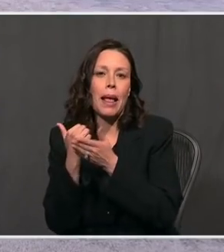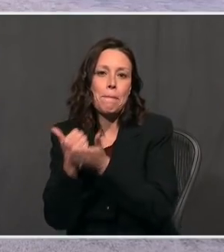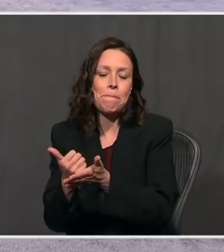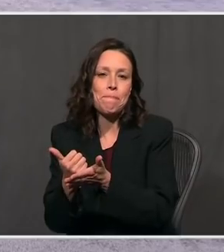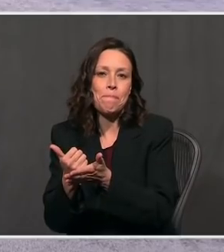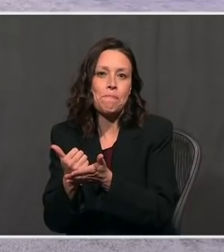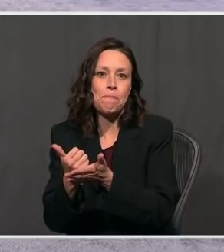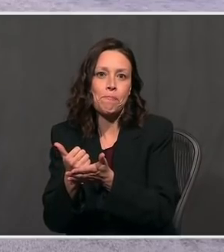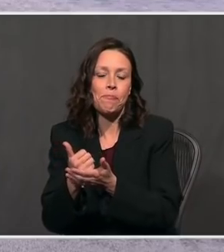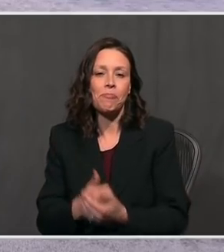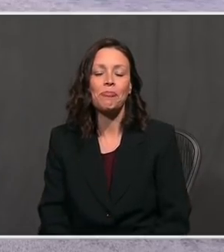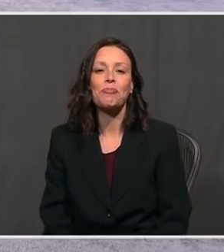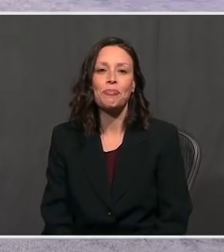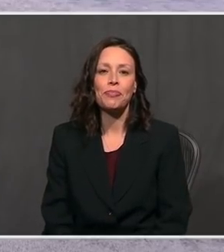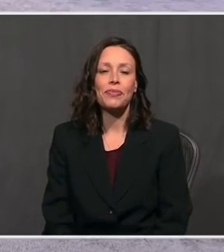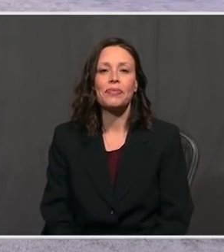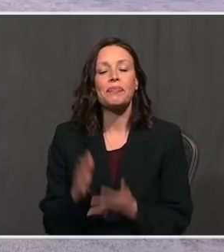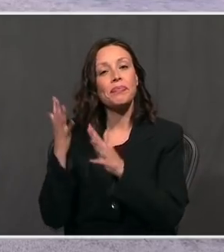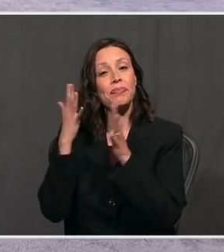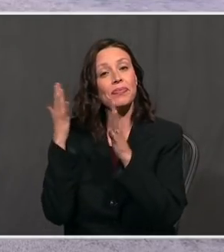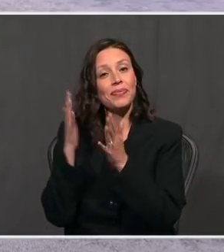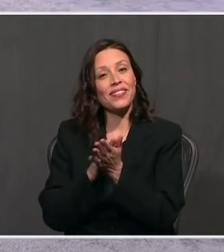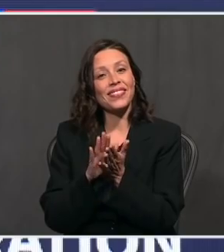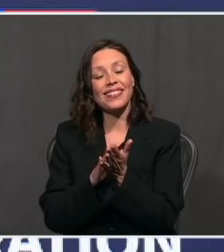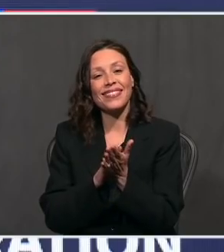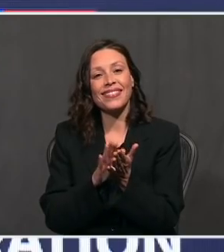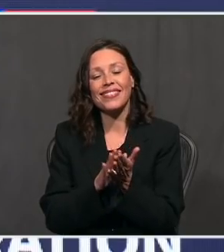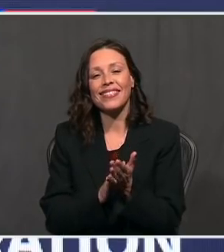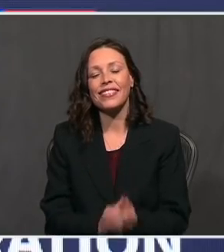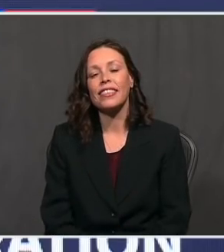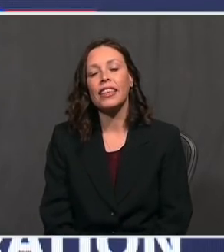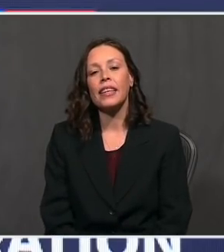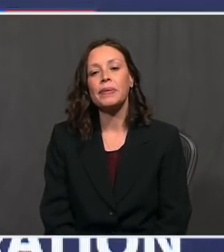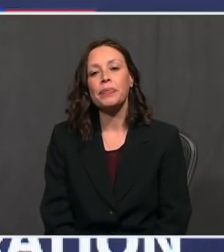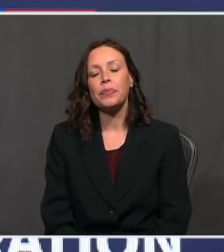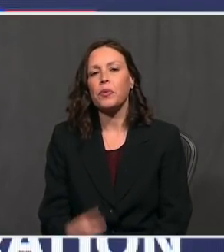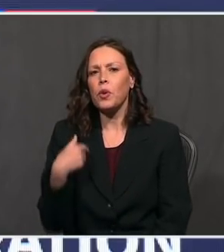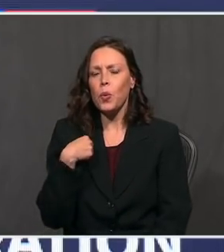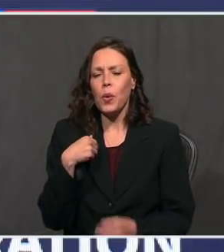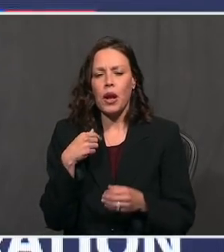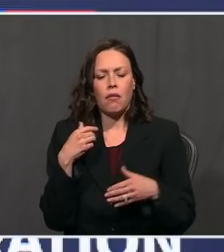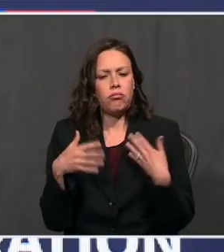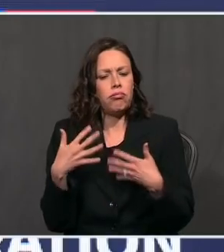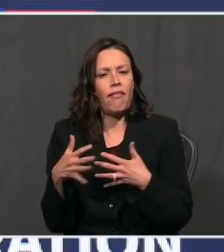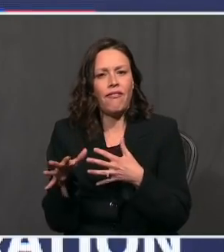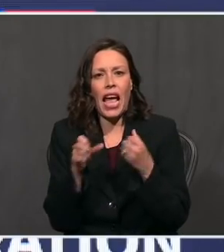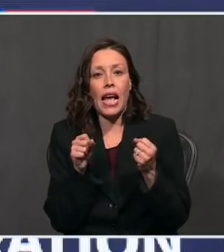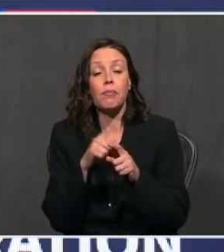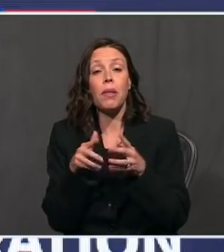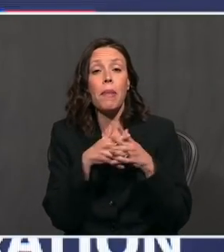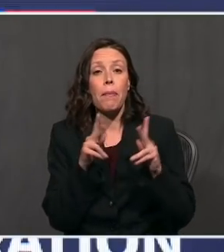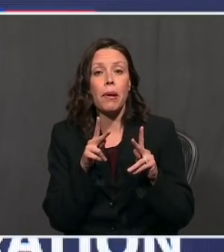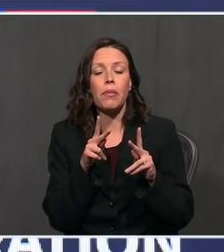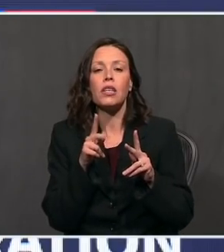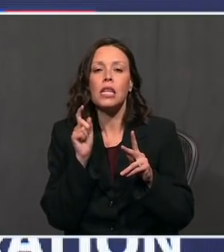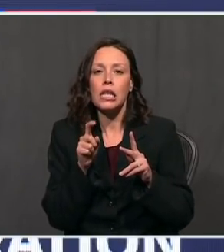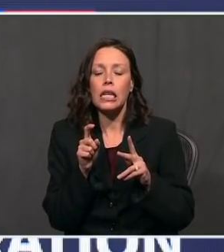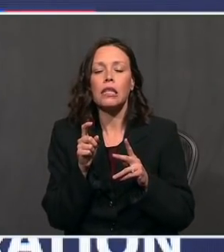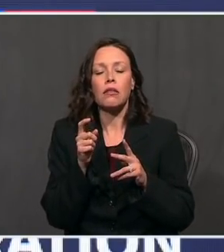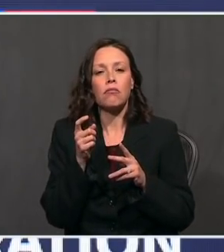We're moving at record speed. but the American people can be